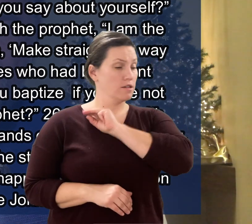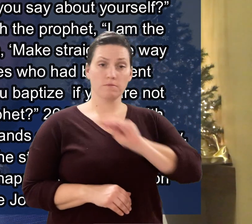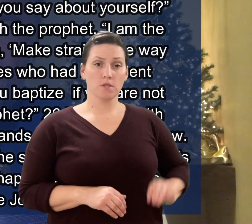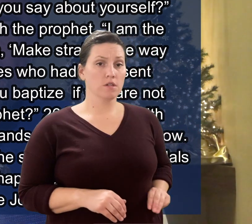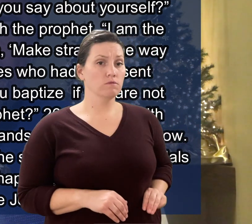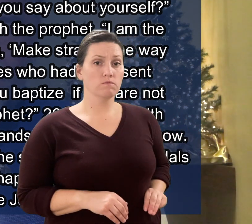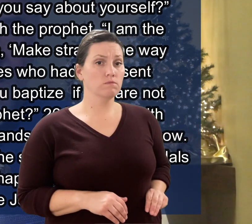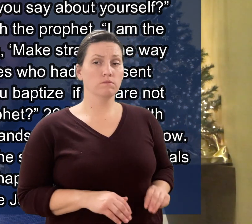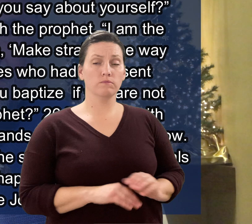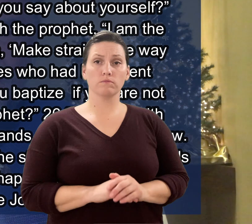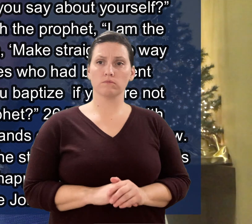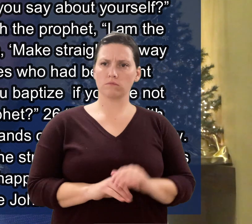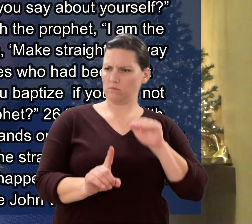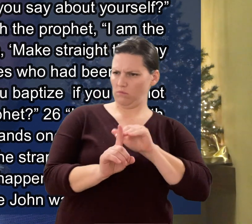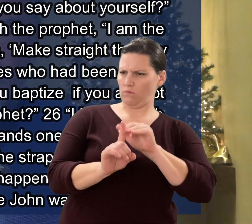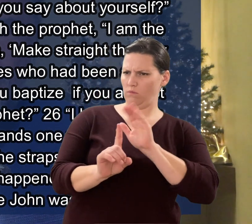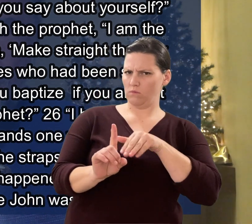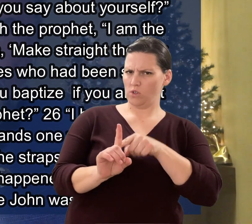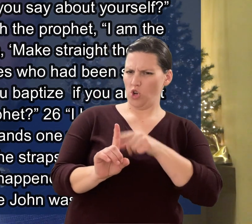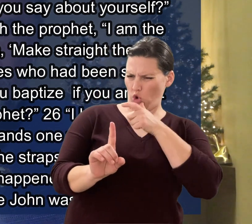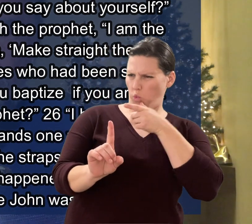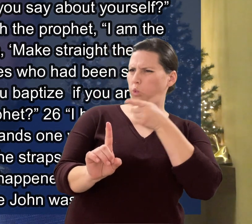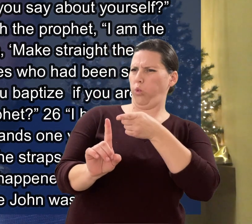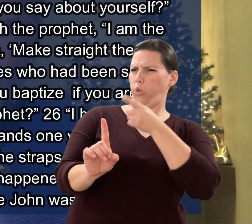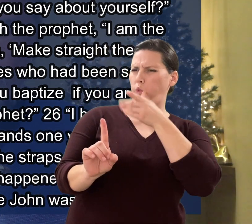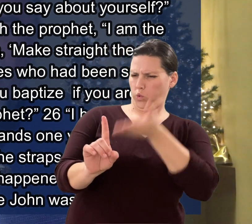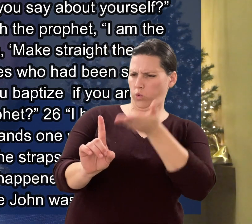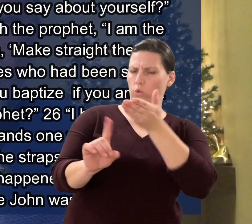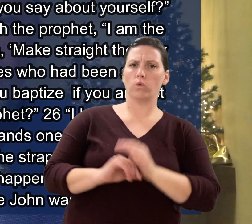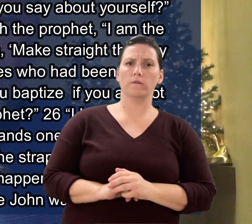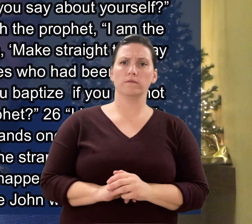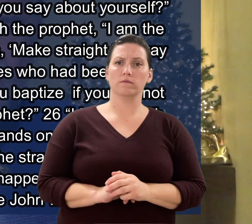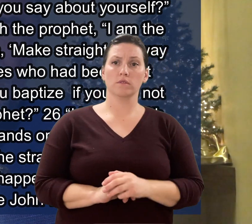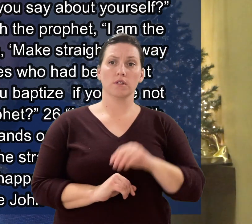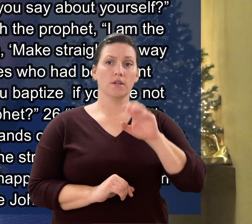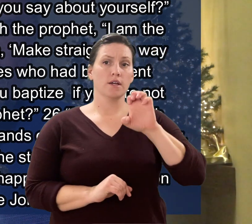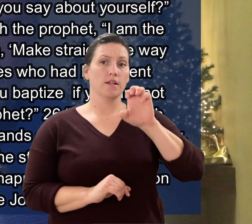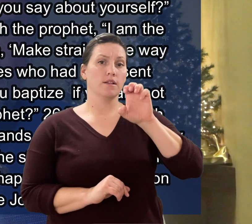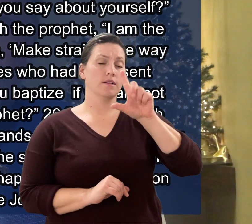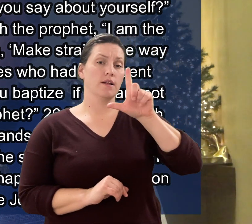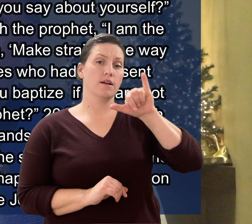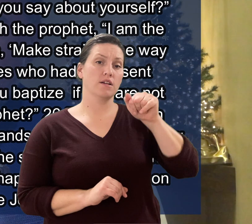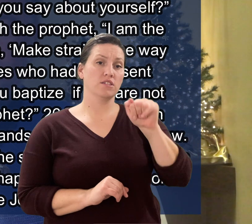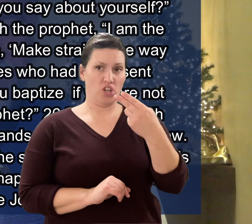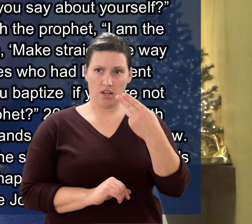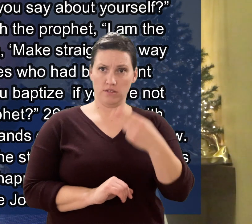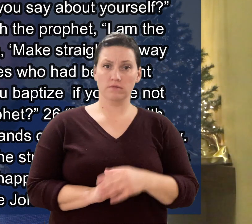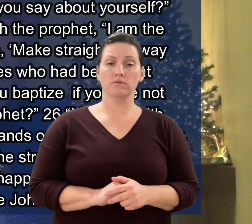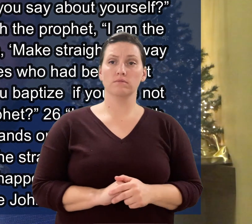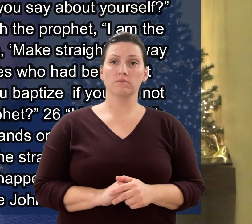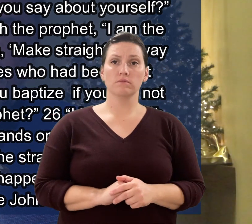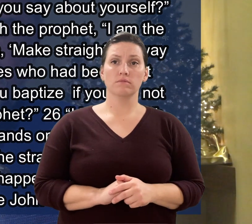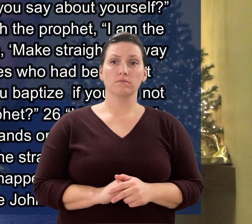Messiah." They asked him, "Then who are you? Are you Elijah?" He said, "I